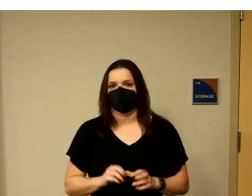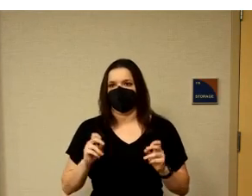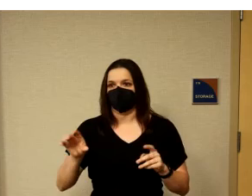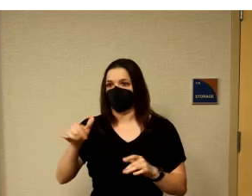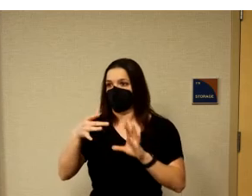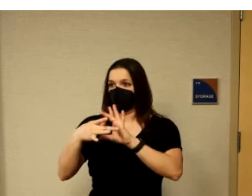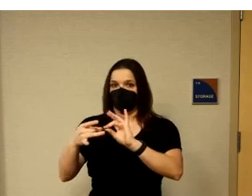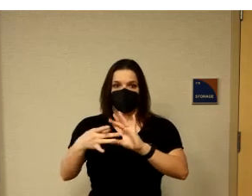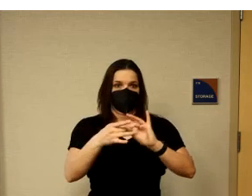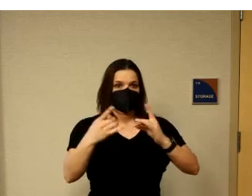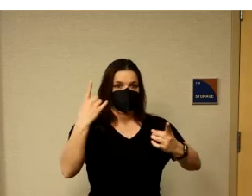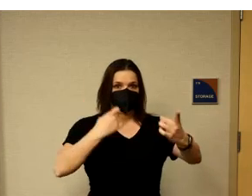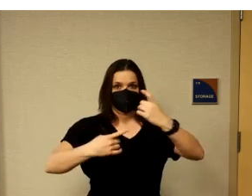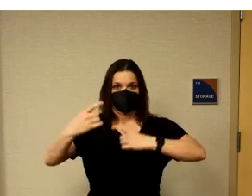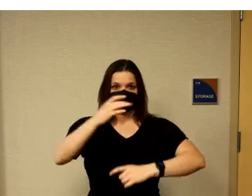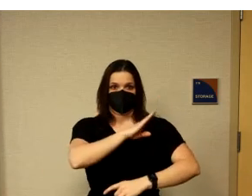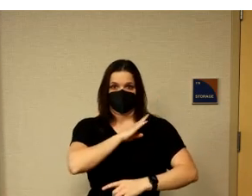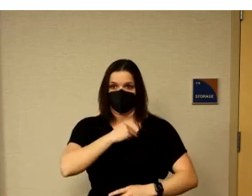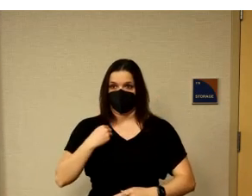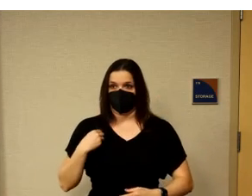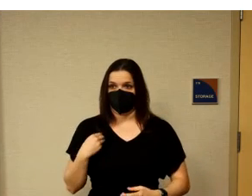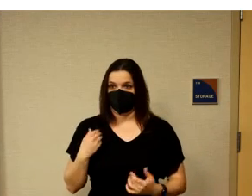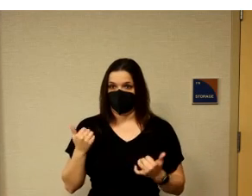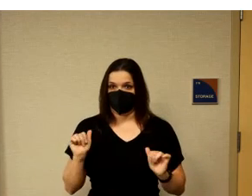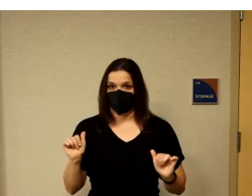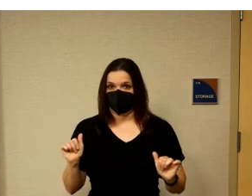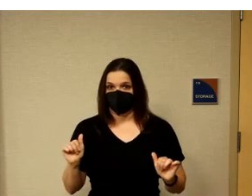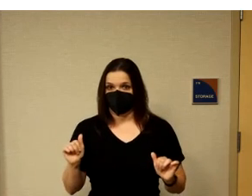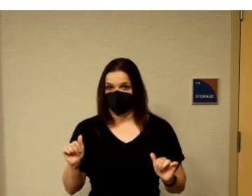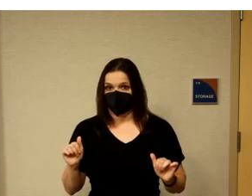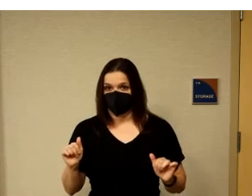Okay, other comments or questions from board members?